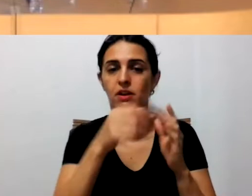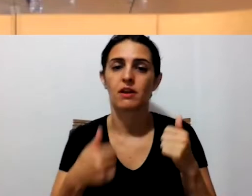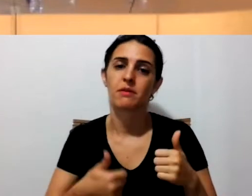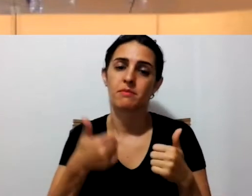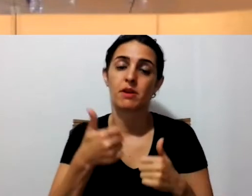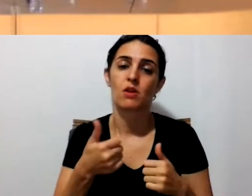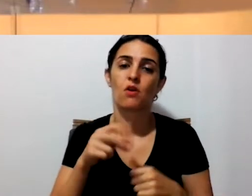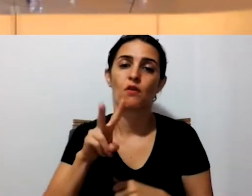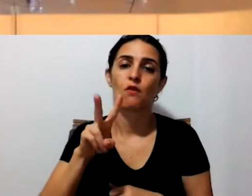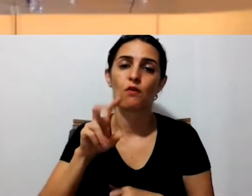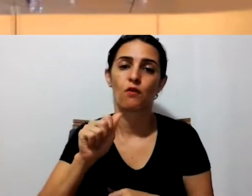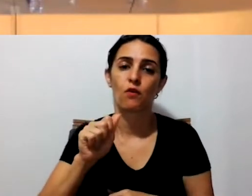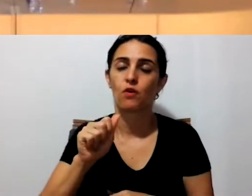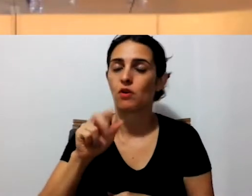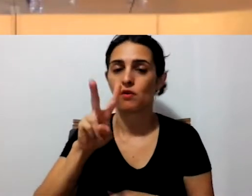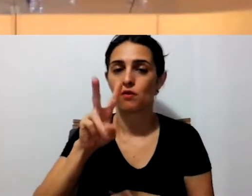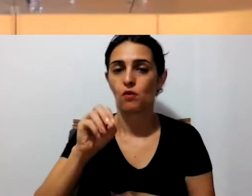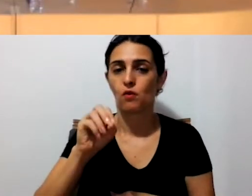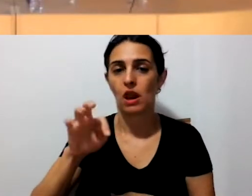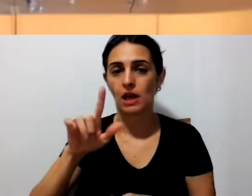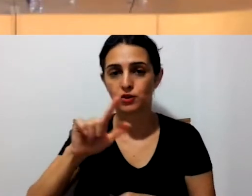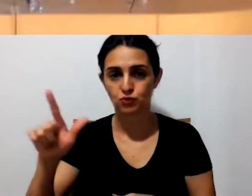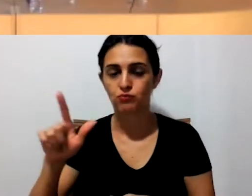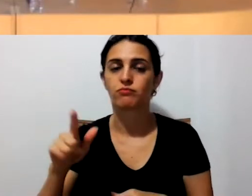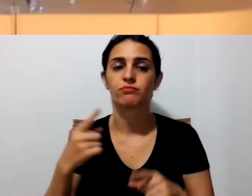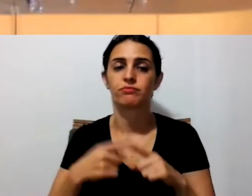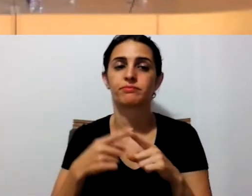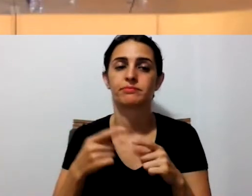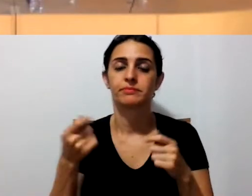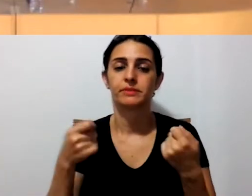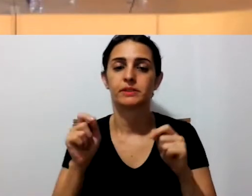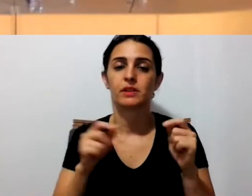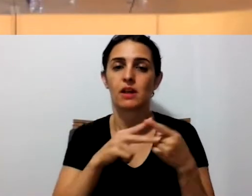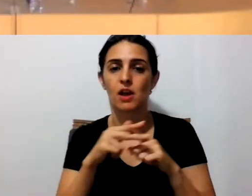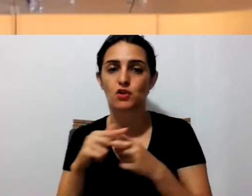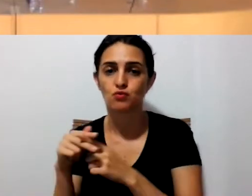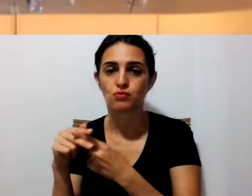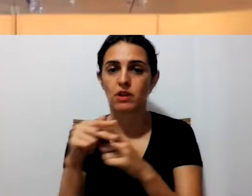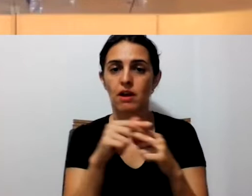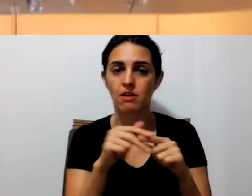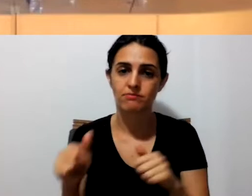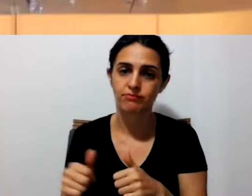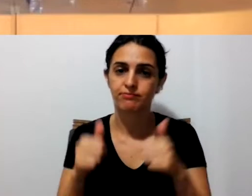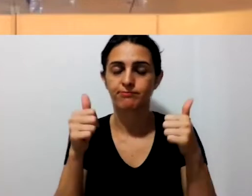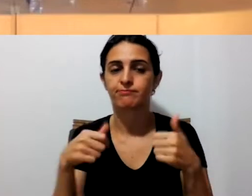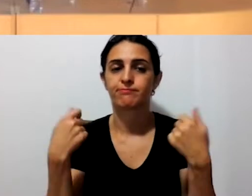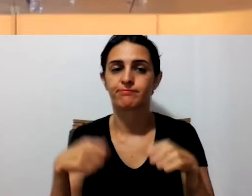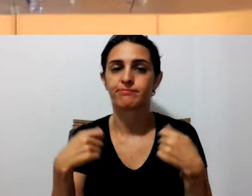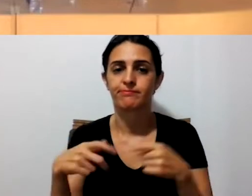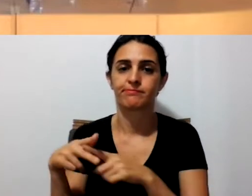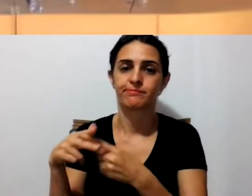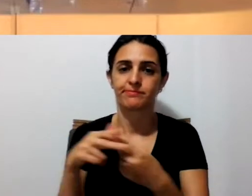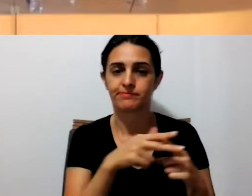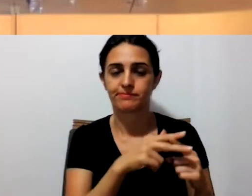mean the negotiations of course with the government, but it's a whole of society process. So we usually are heavily involved